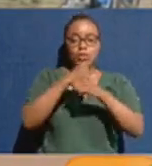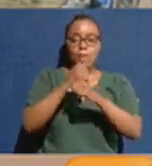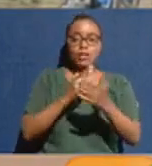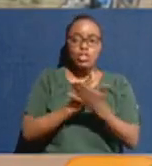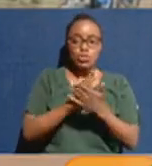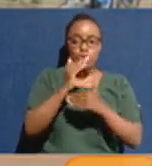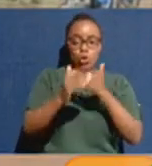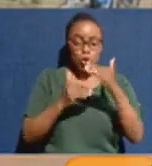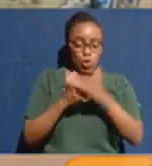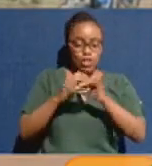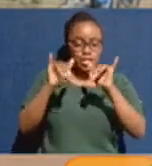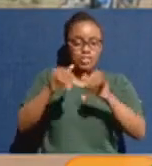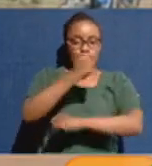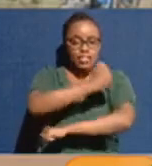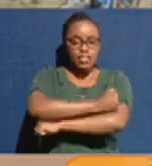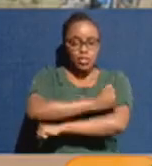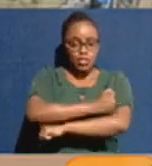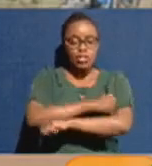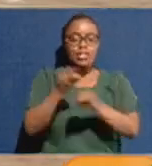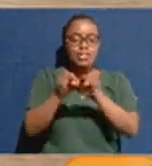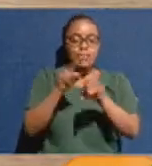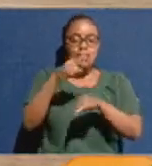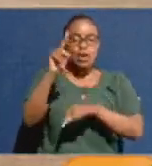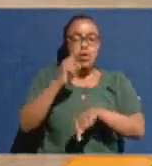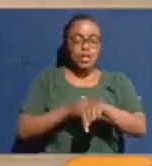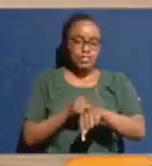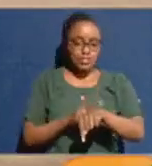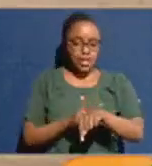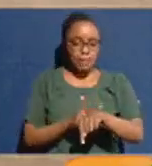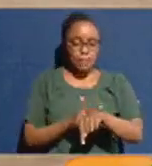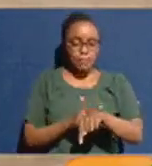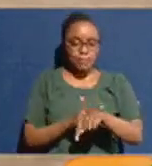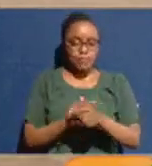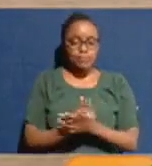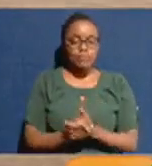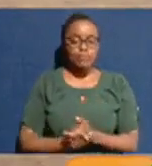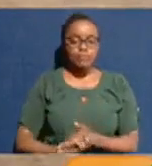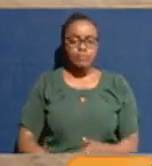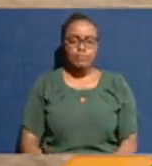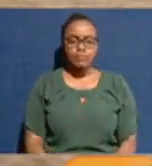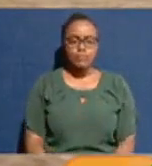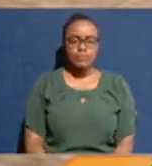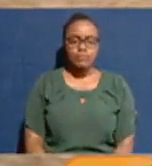wote wamo shuleni kwa wakati ufaavyo. Martin Munene, Citizen TV.